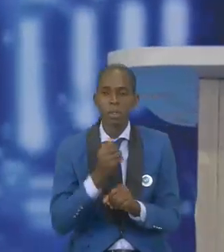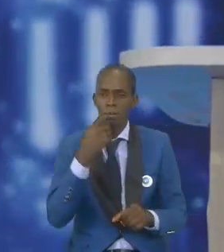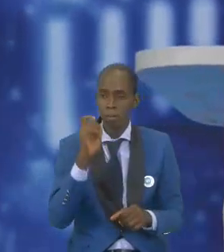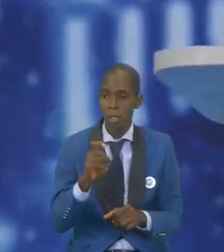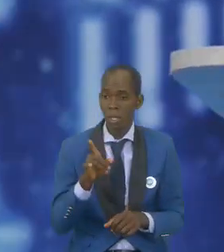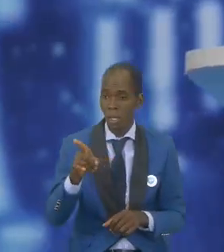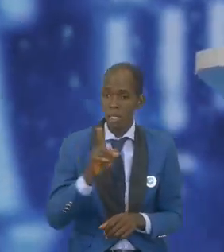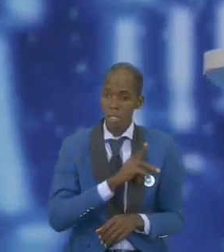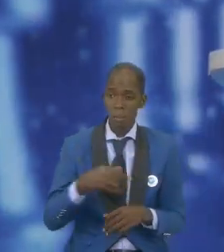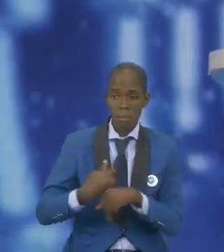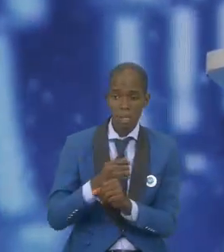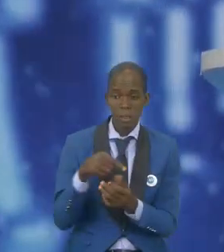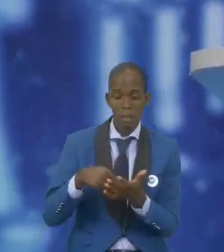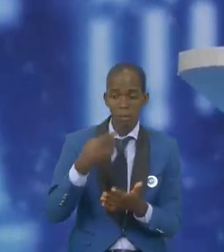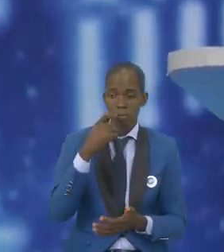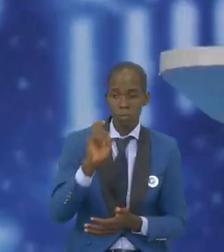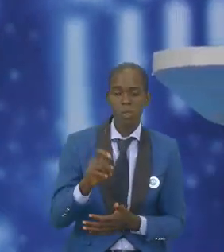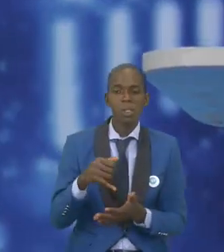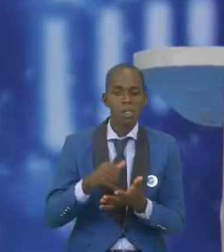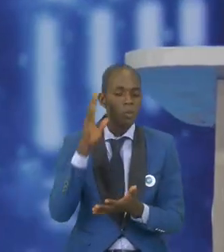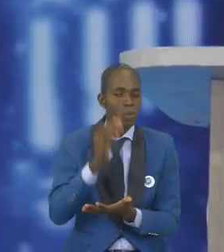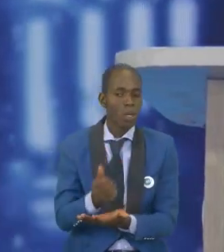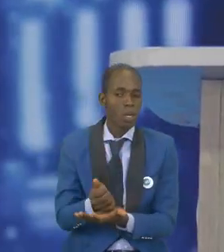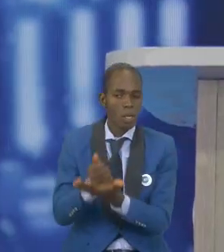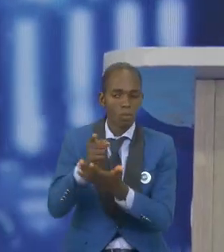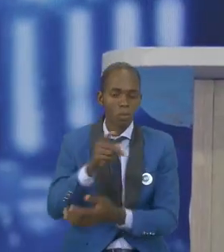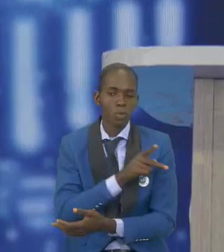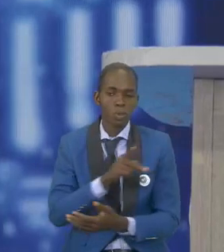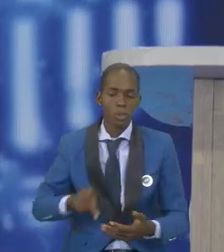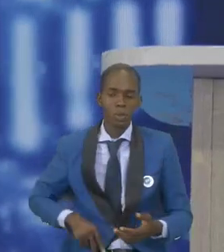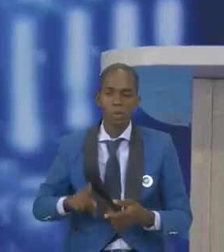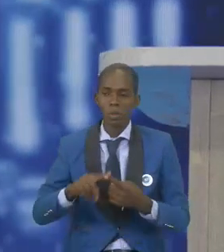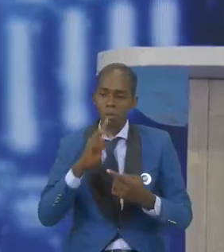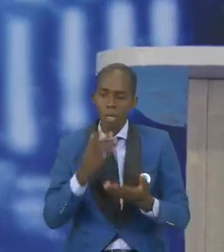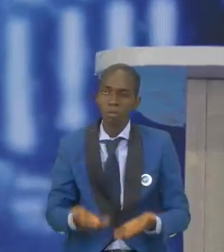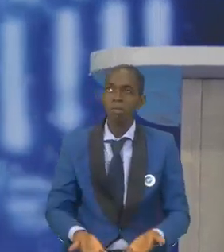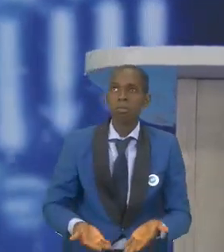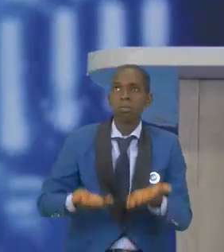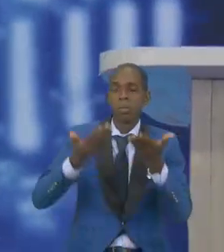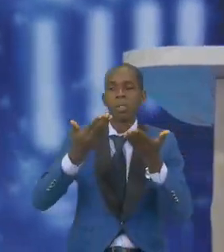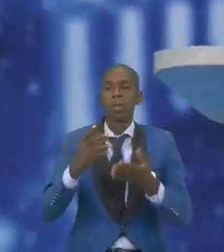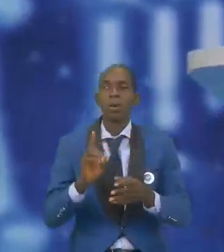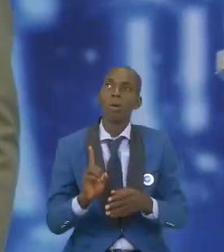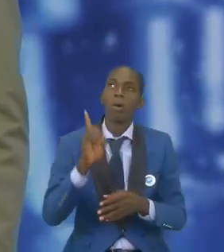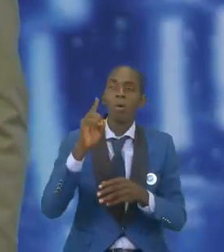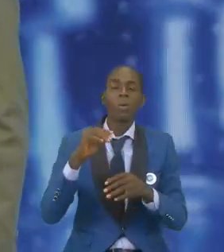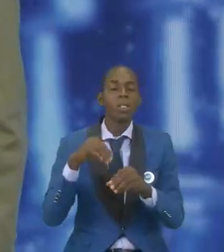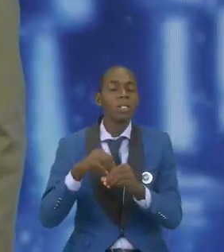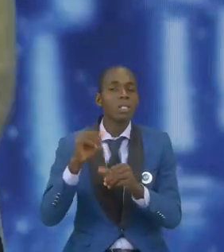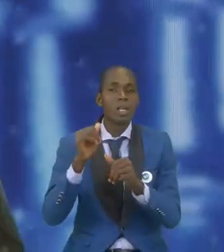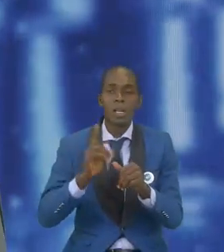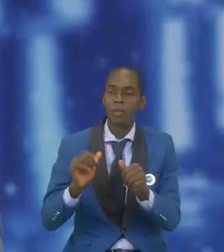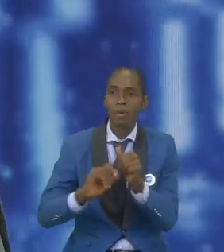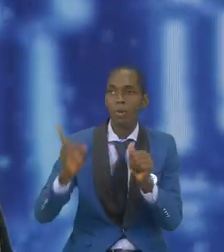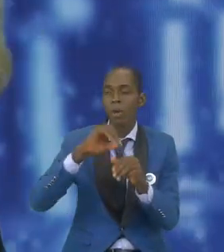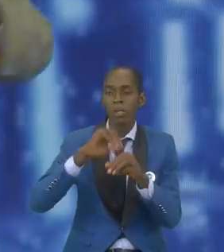exalt you. You'll be the only one anywhere in the universe that anybody can